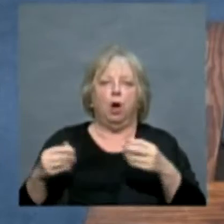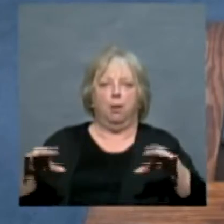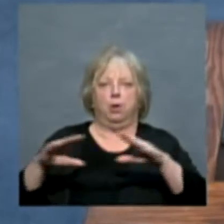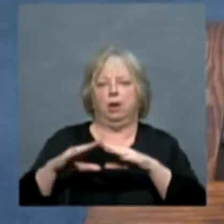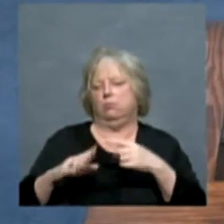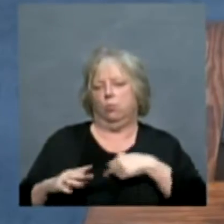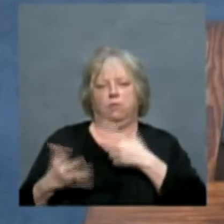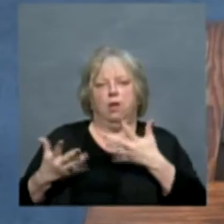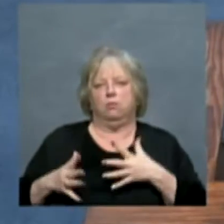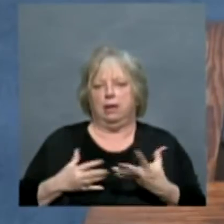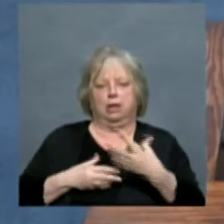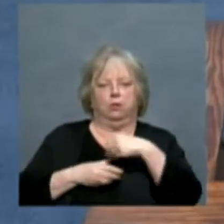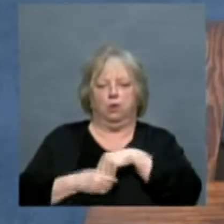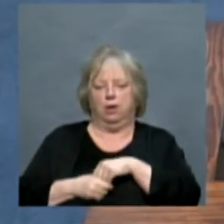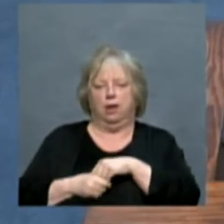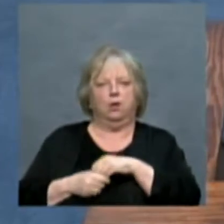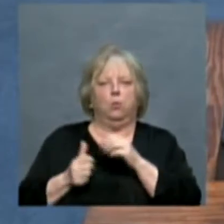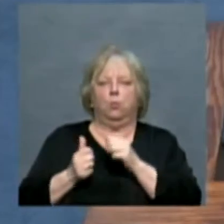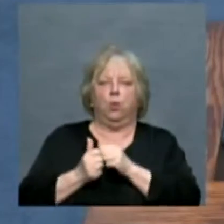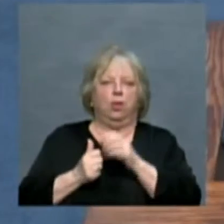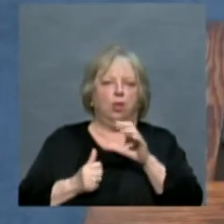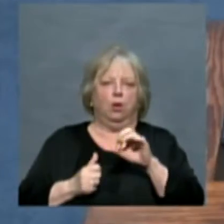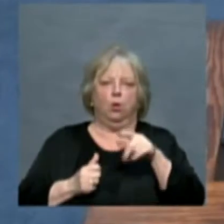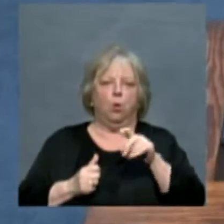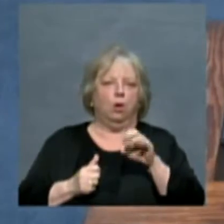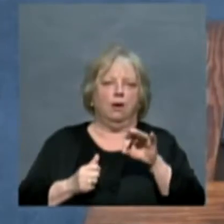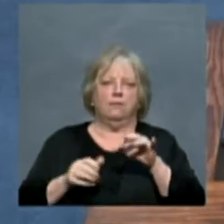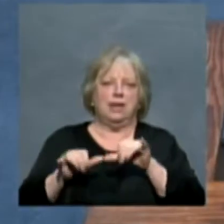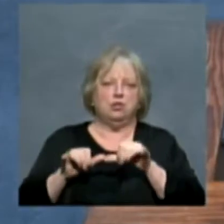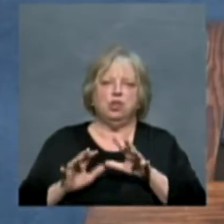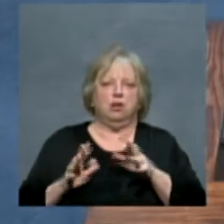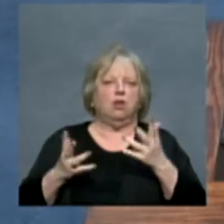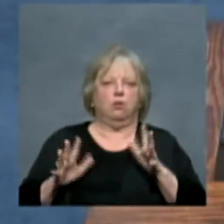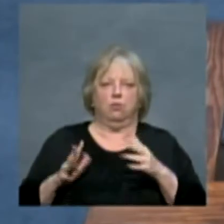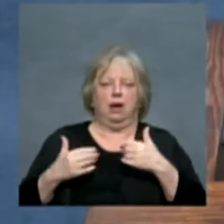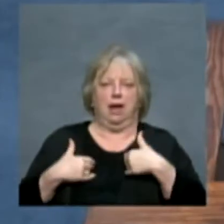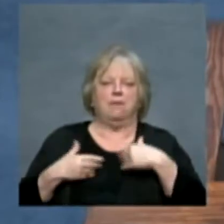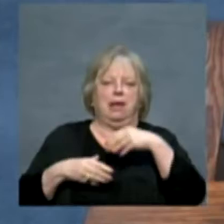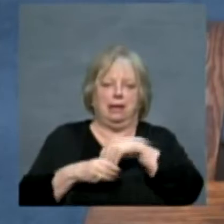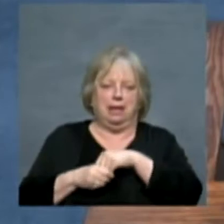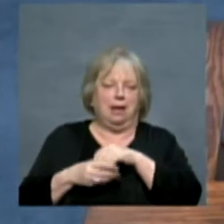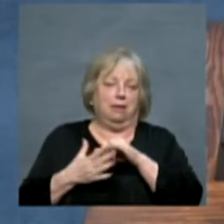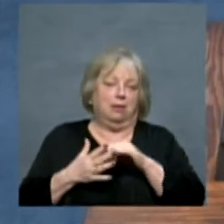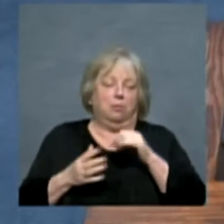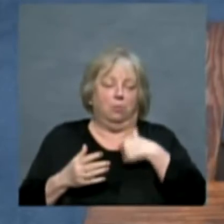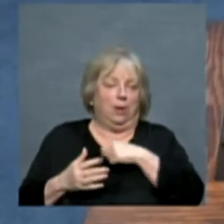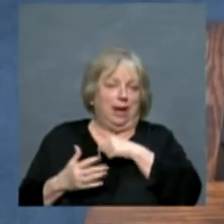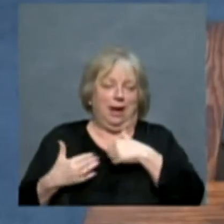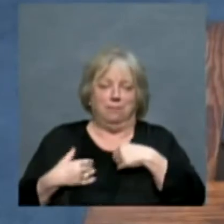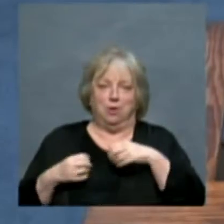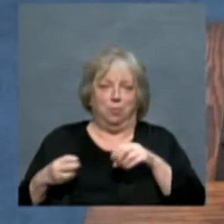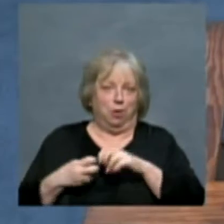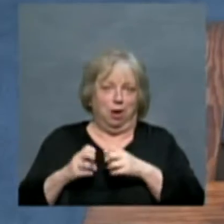our application with the Corps of Engineers, so it was already built in, so we didn't have a problem with that.